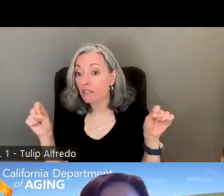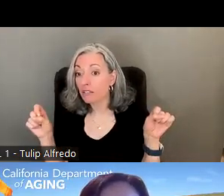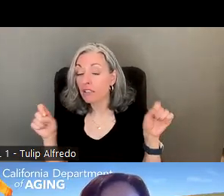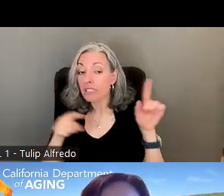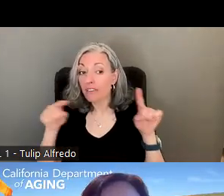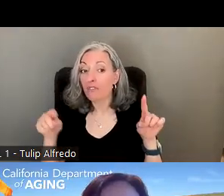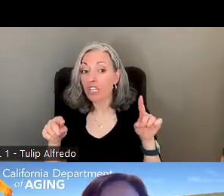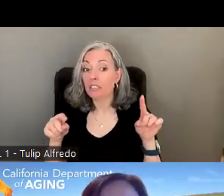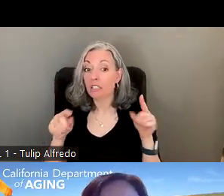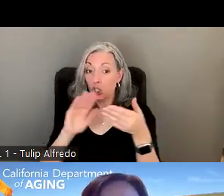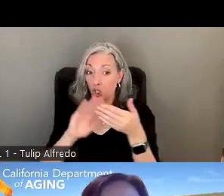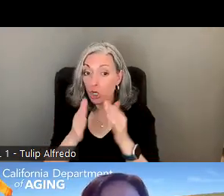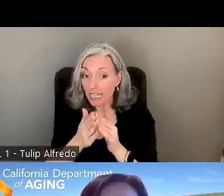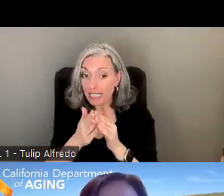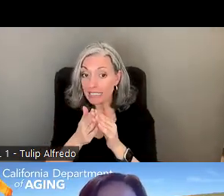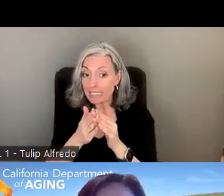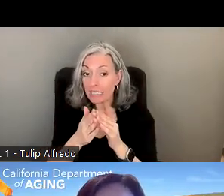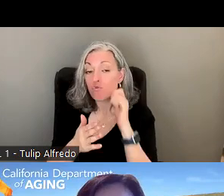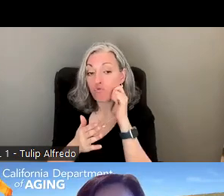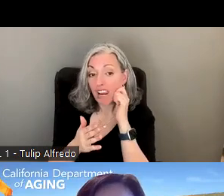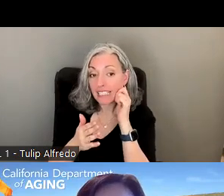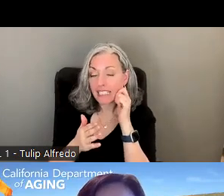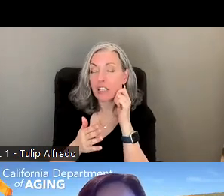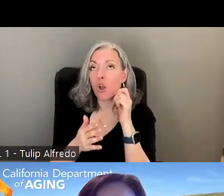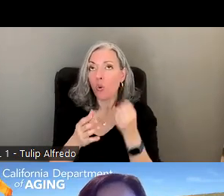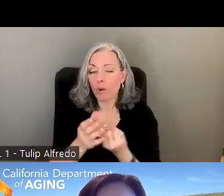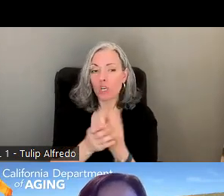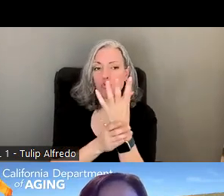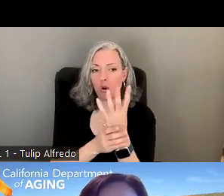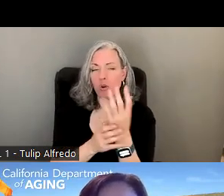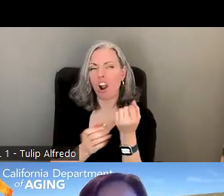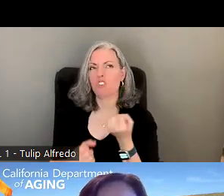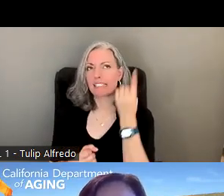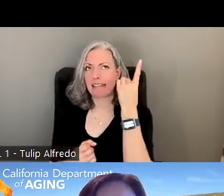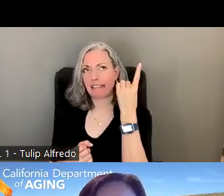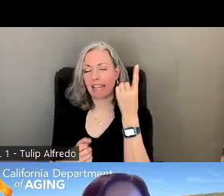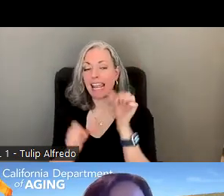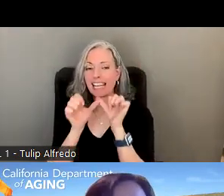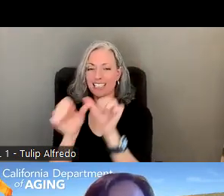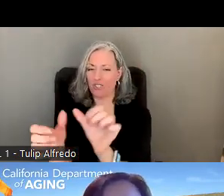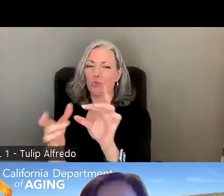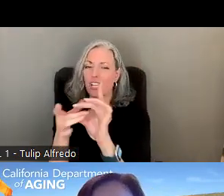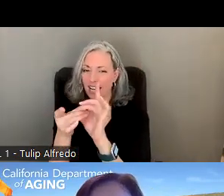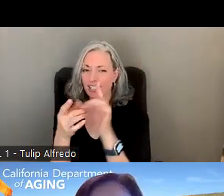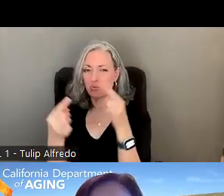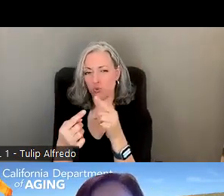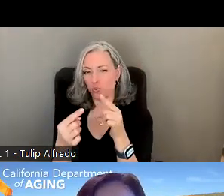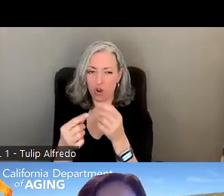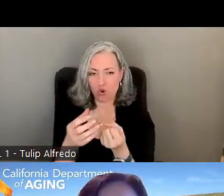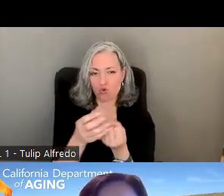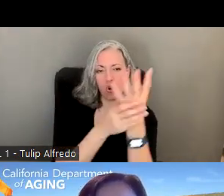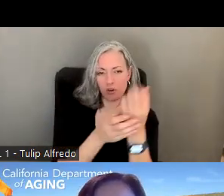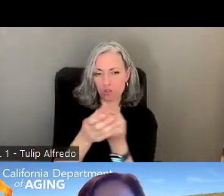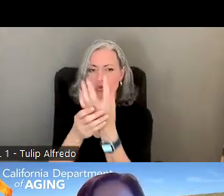multicultural communities, that we're able to grow our understanding and stay connected to emerging populations that